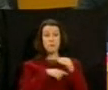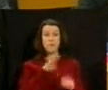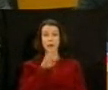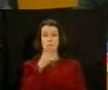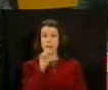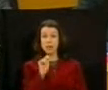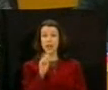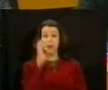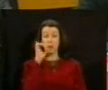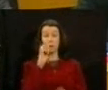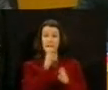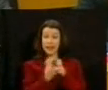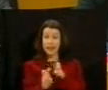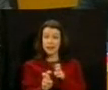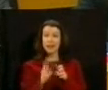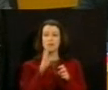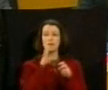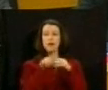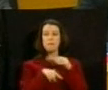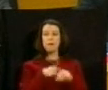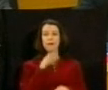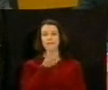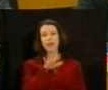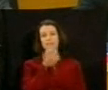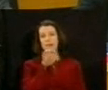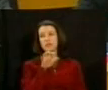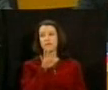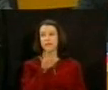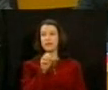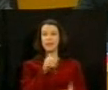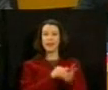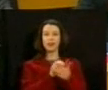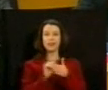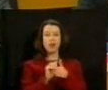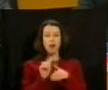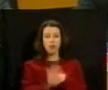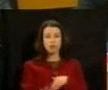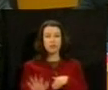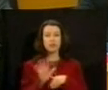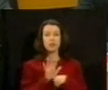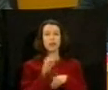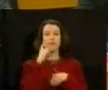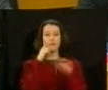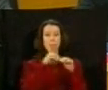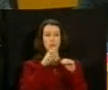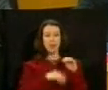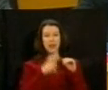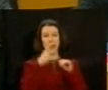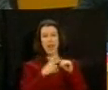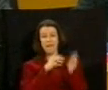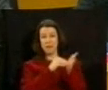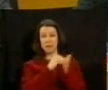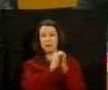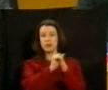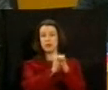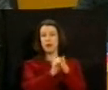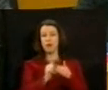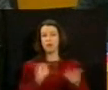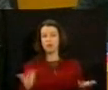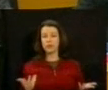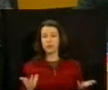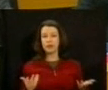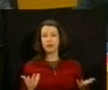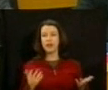us. And we're talking about roughly $550,000, over $500,000 according to the graph. And